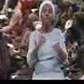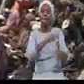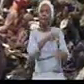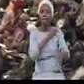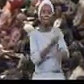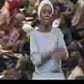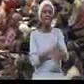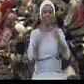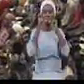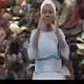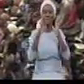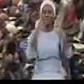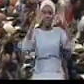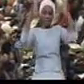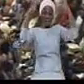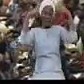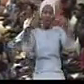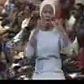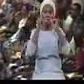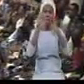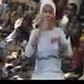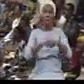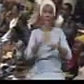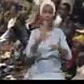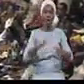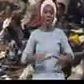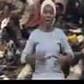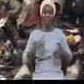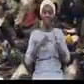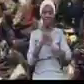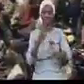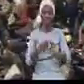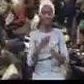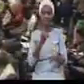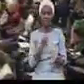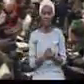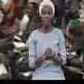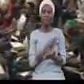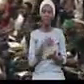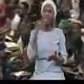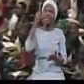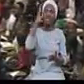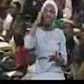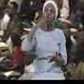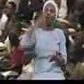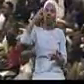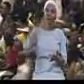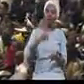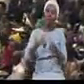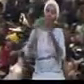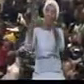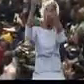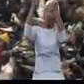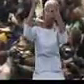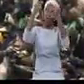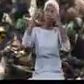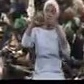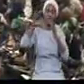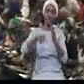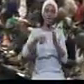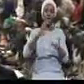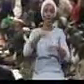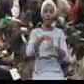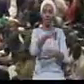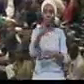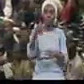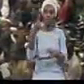of blessings in your life in Jesus' name. And it will cause to come down for you the rain, the former rain,